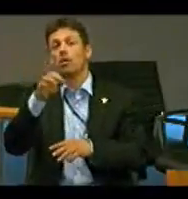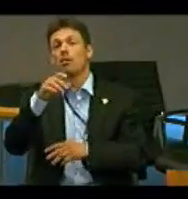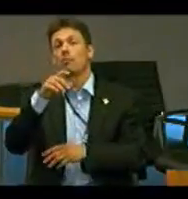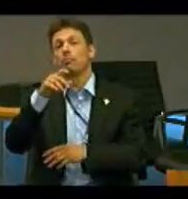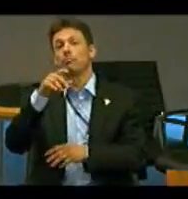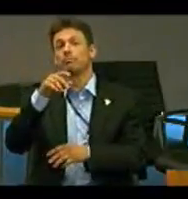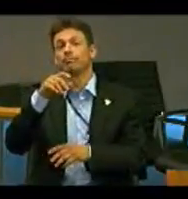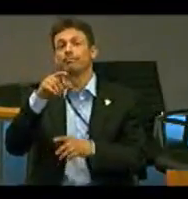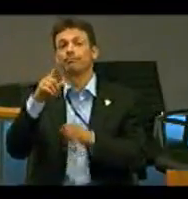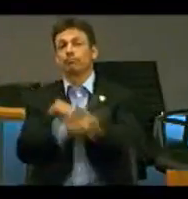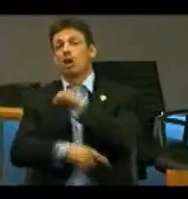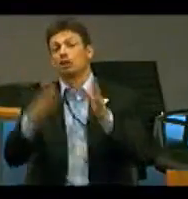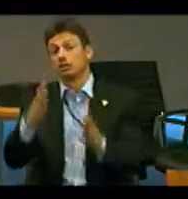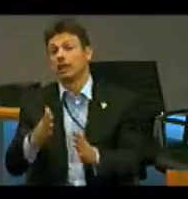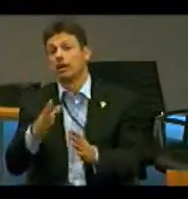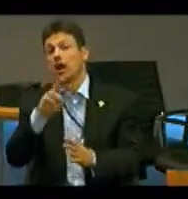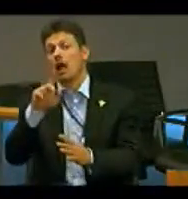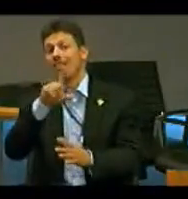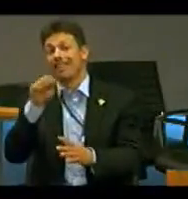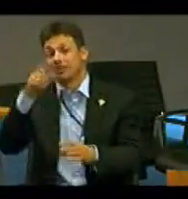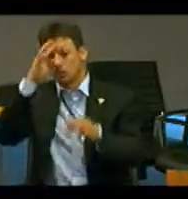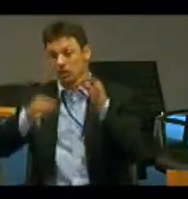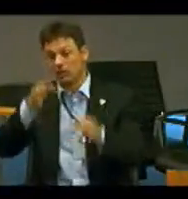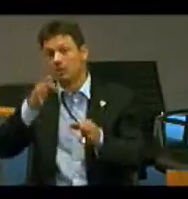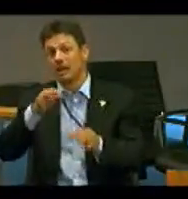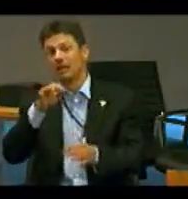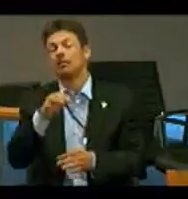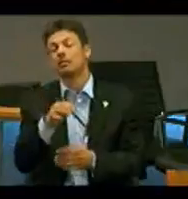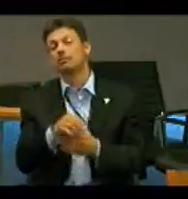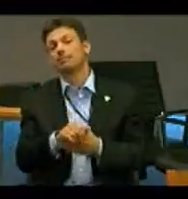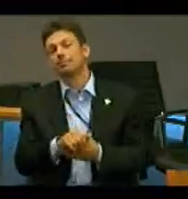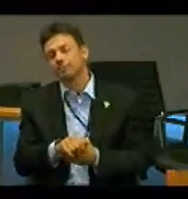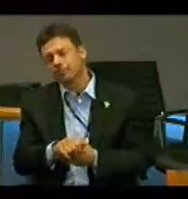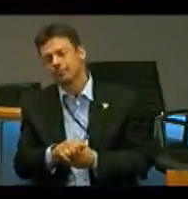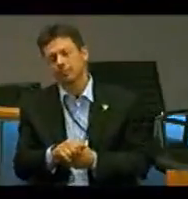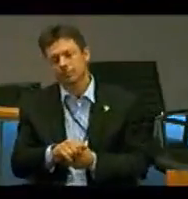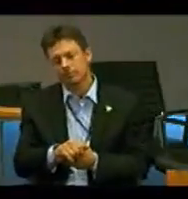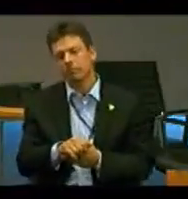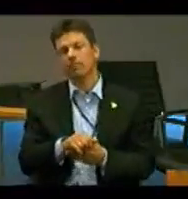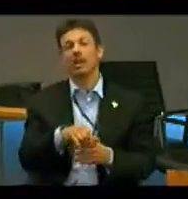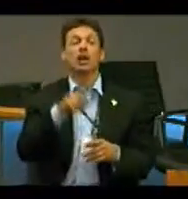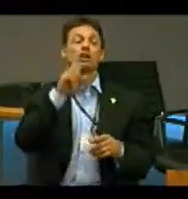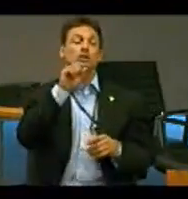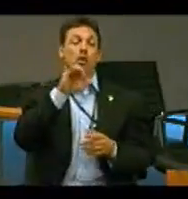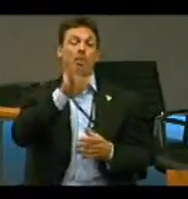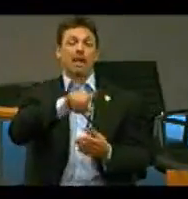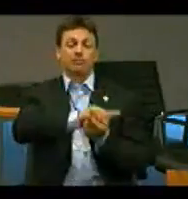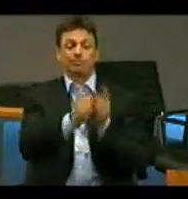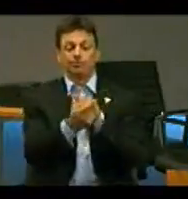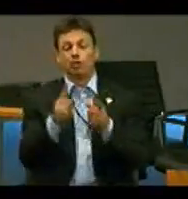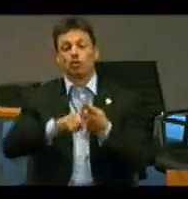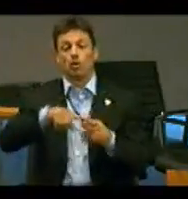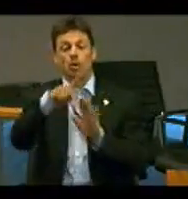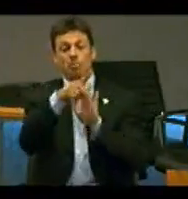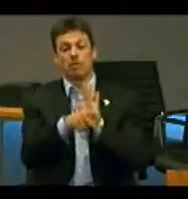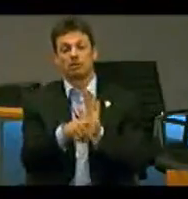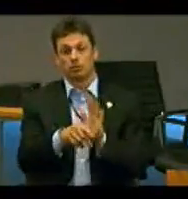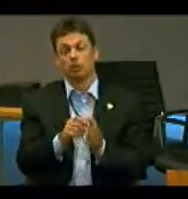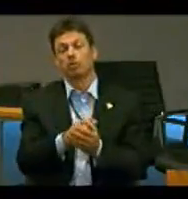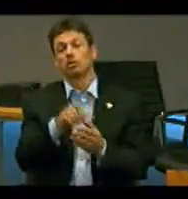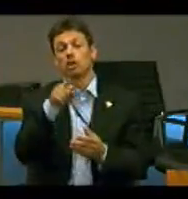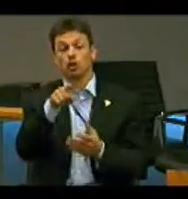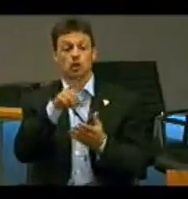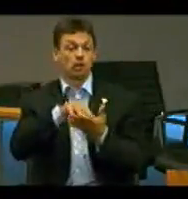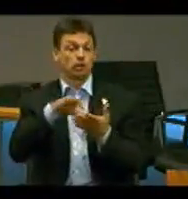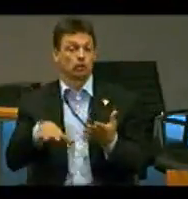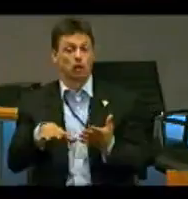trust that it was justified. In turn, this is presented to principals as don't discipline a minority student unless you and your